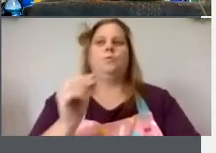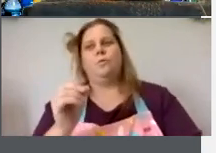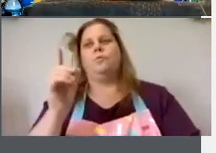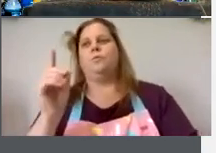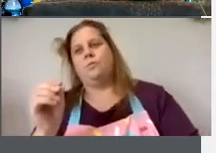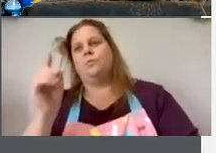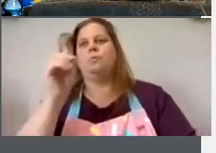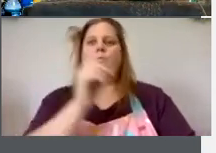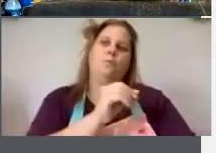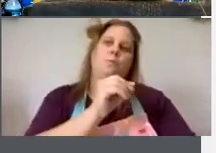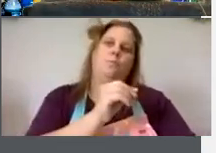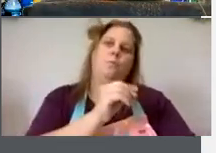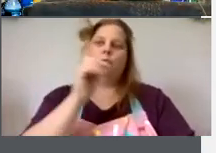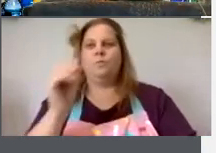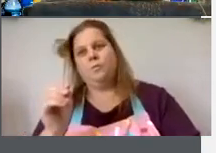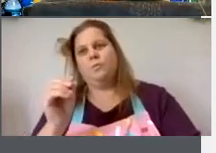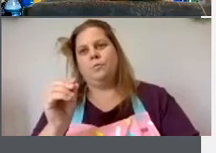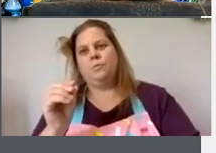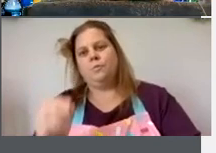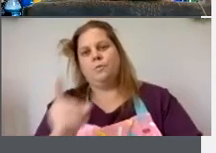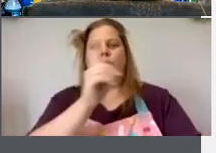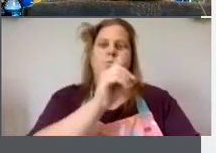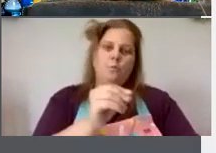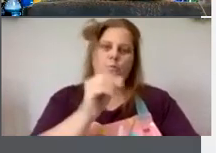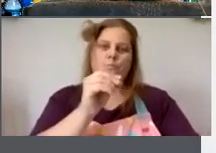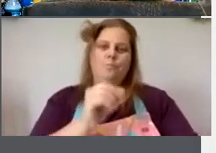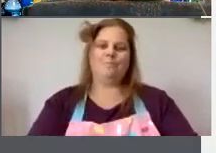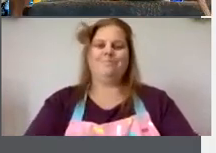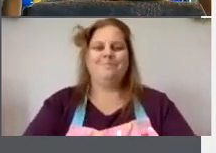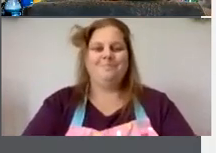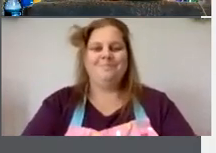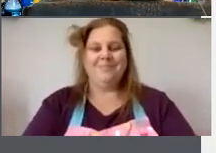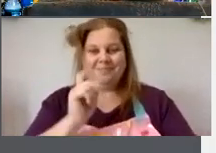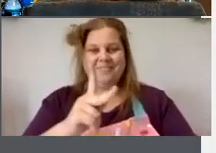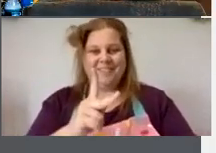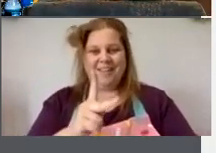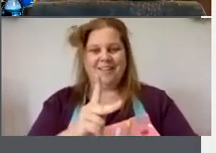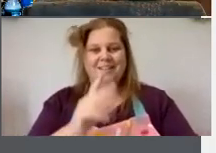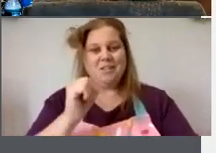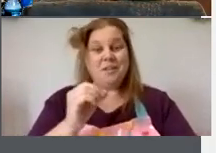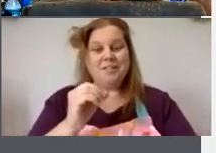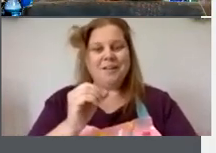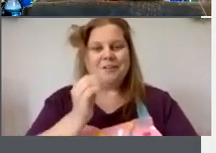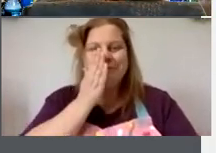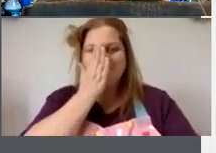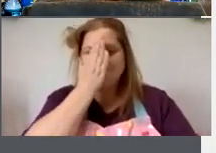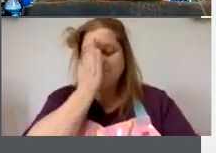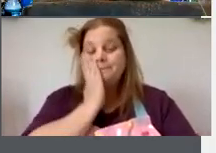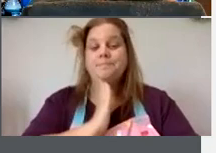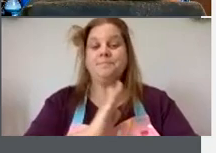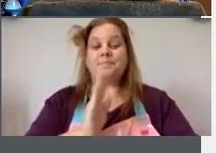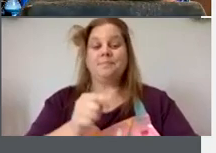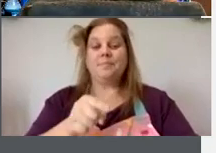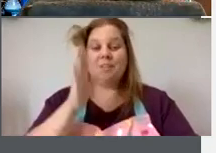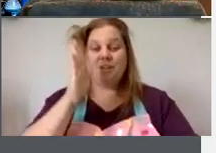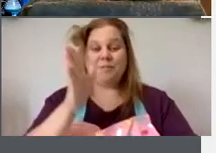do, do, do, do. All right, so this is where you are going to be